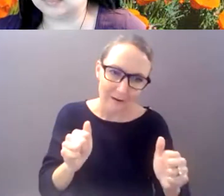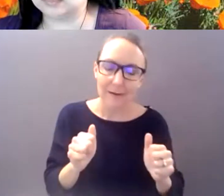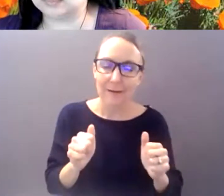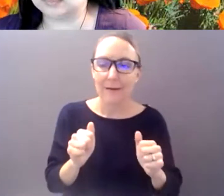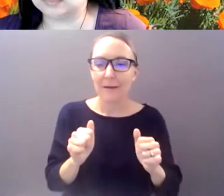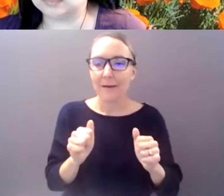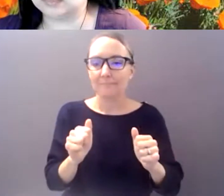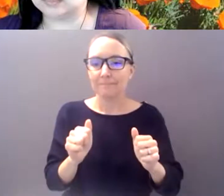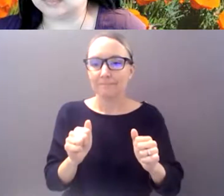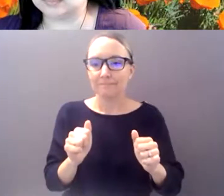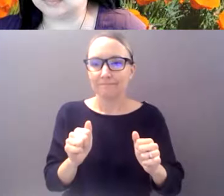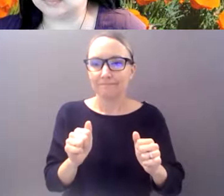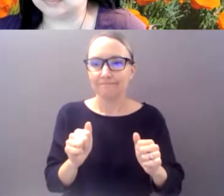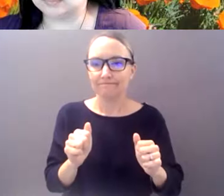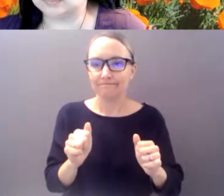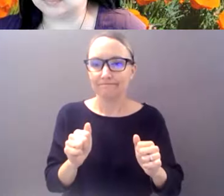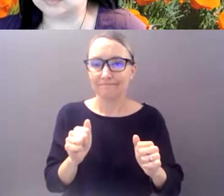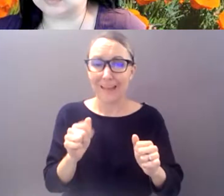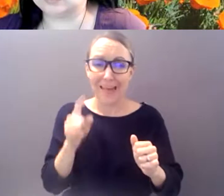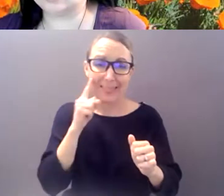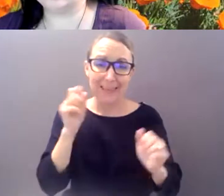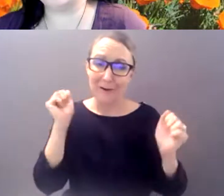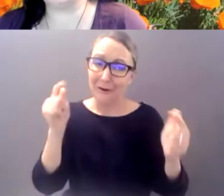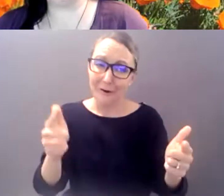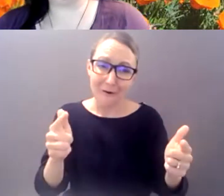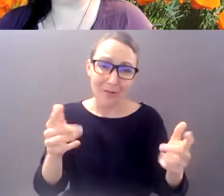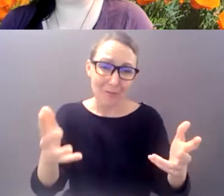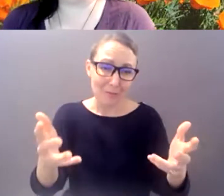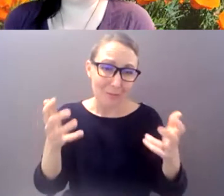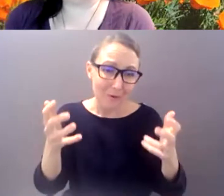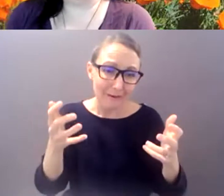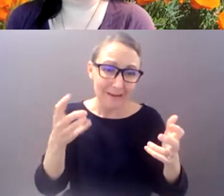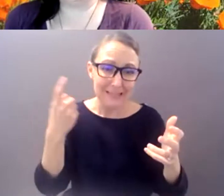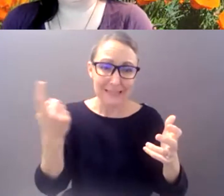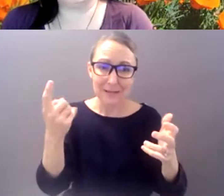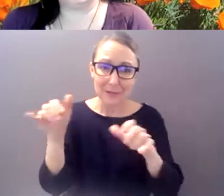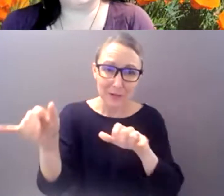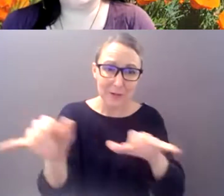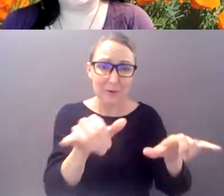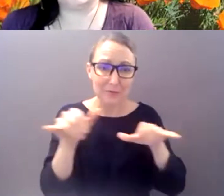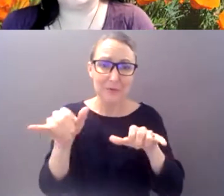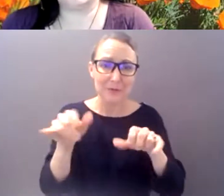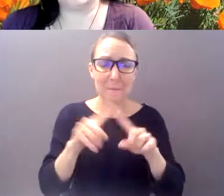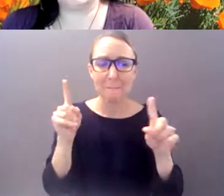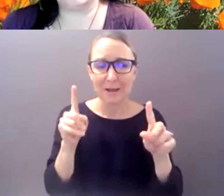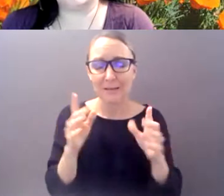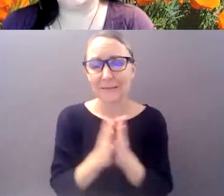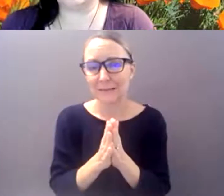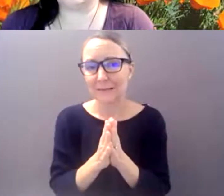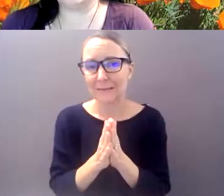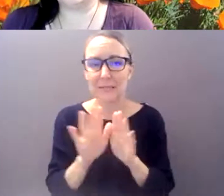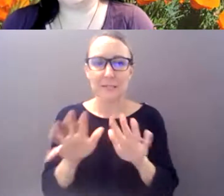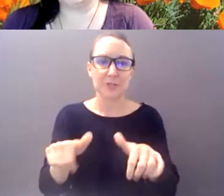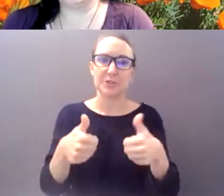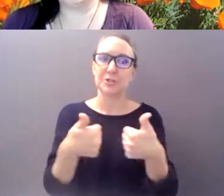that I think everybody desires, and would think would be a great idea. But, it's so